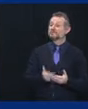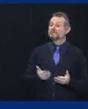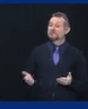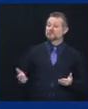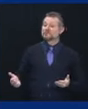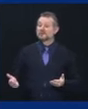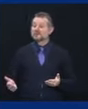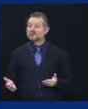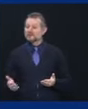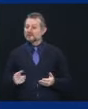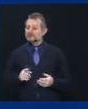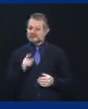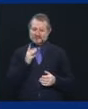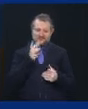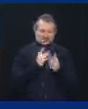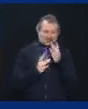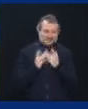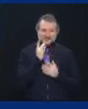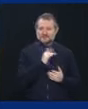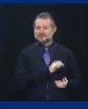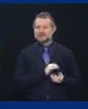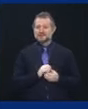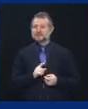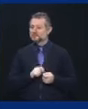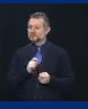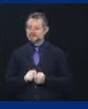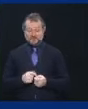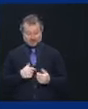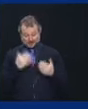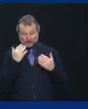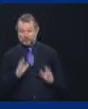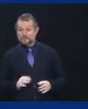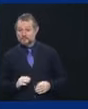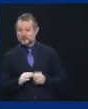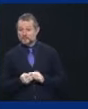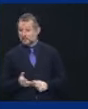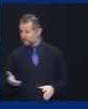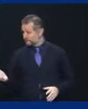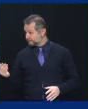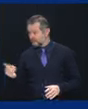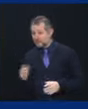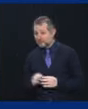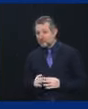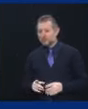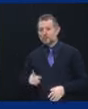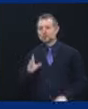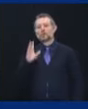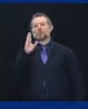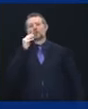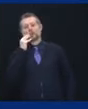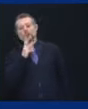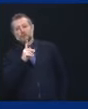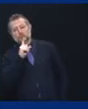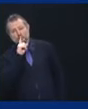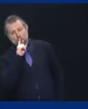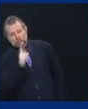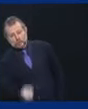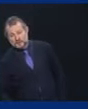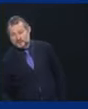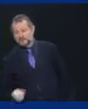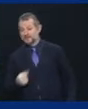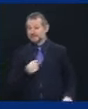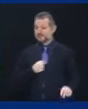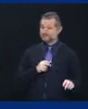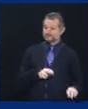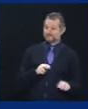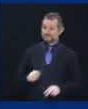the specifics. Do you know anything about that? Sure, and we also track very closely the residence of the person who gets vaccinated,